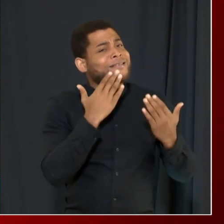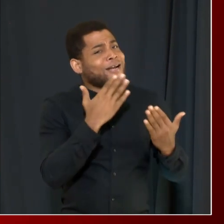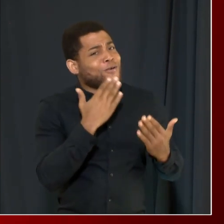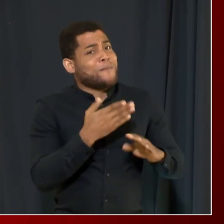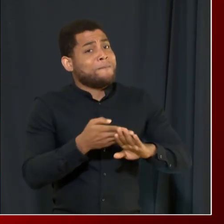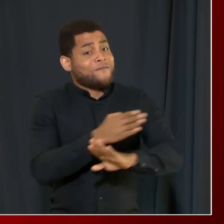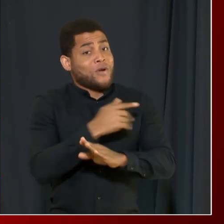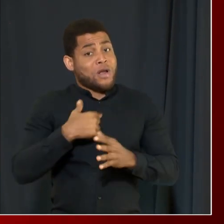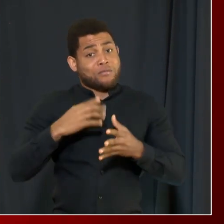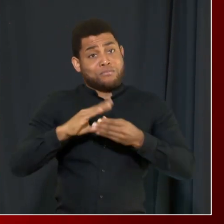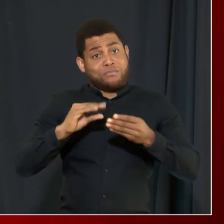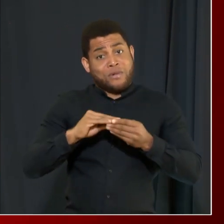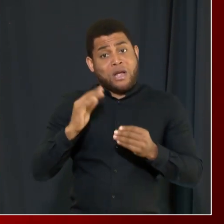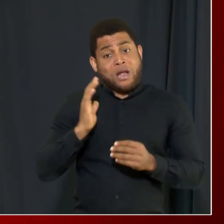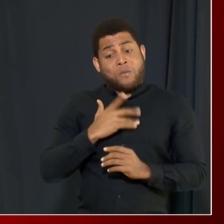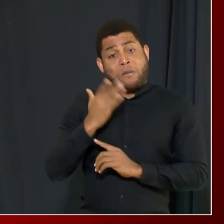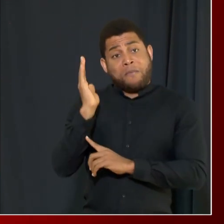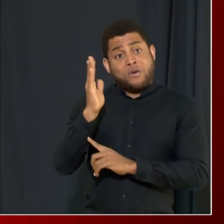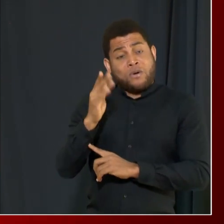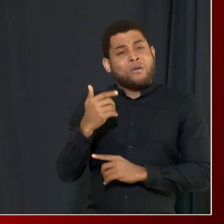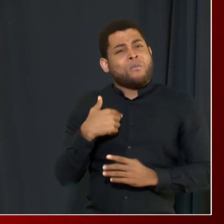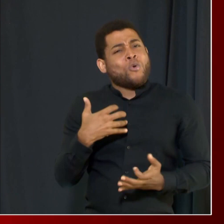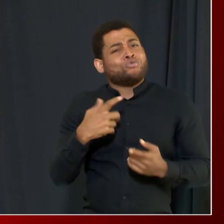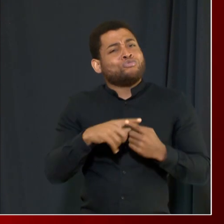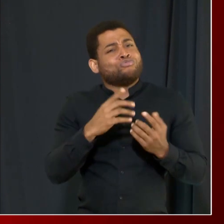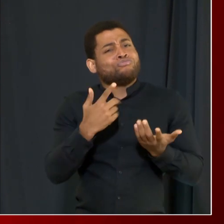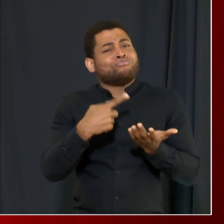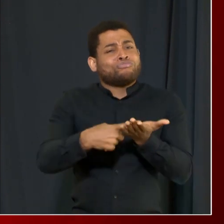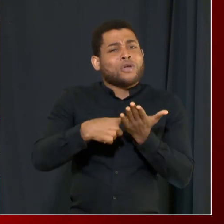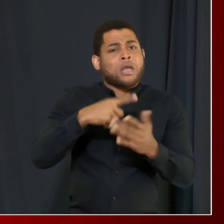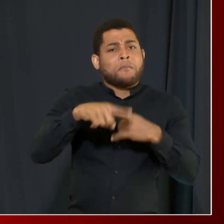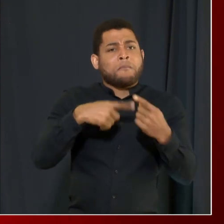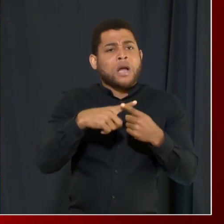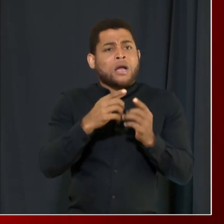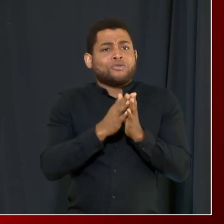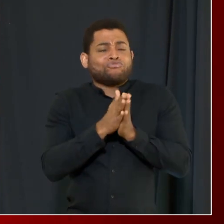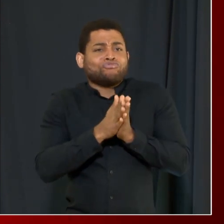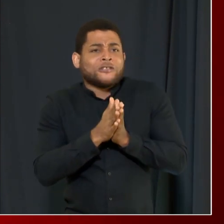my presentation and the MPD initiatives, I would just want to give a preliminary update